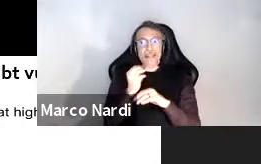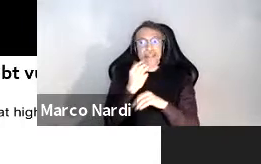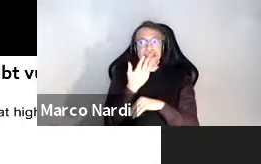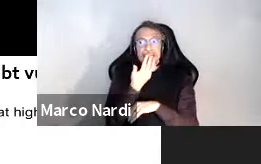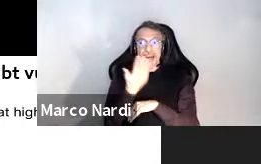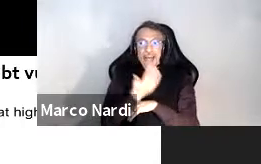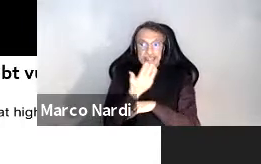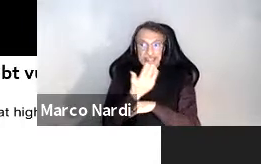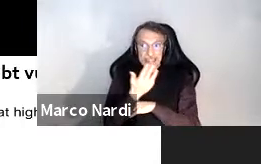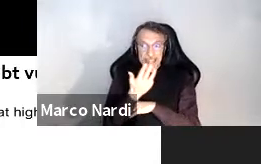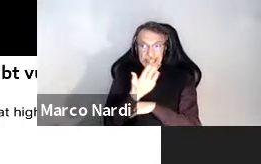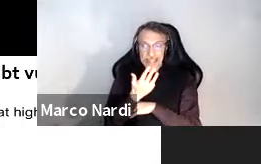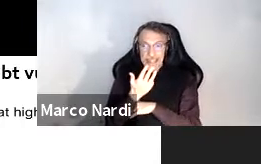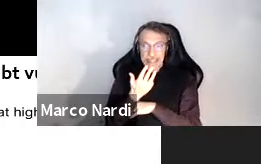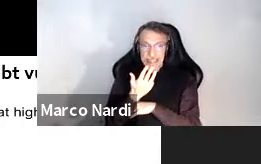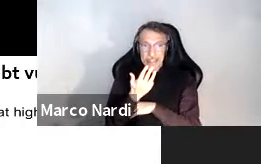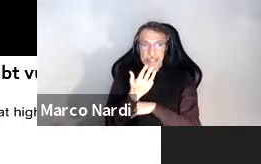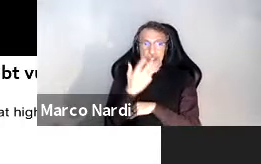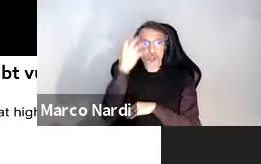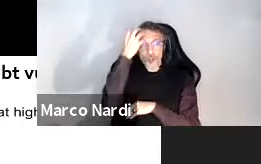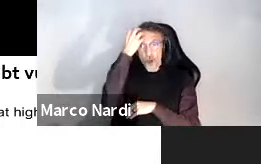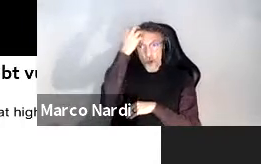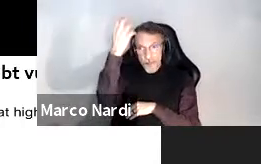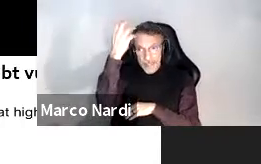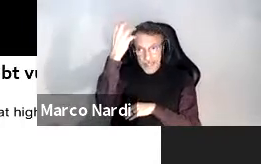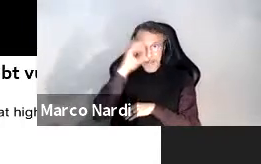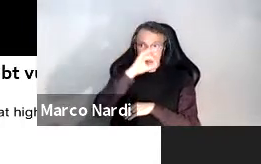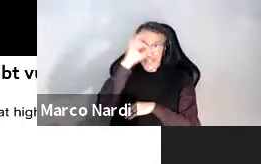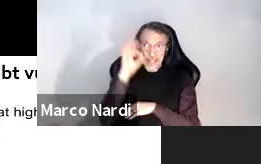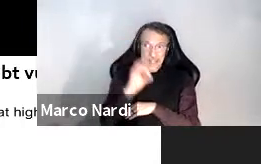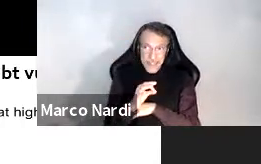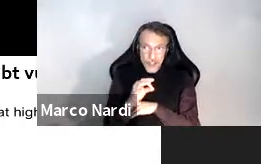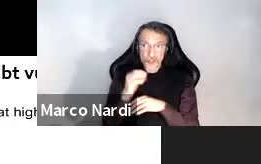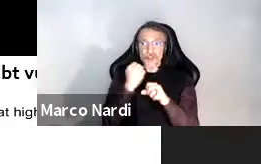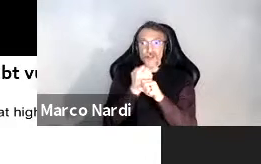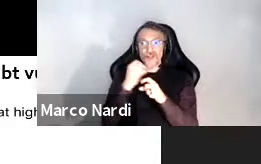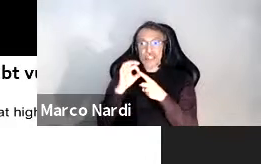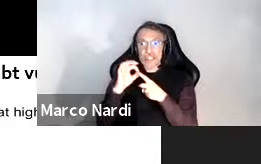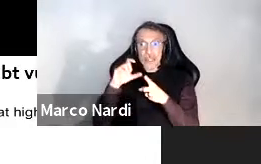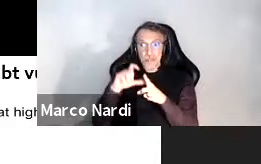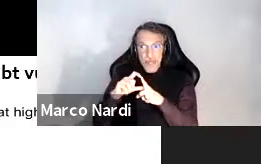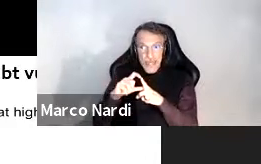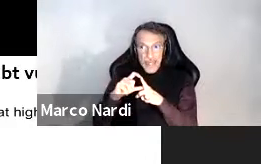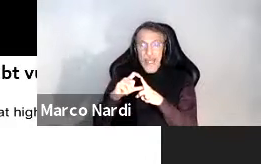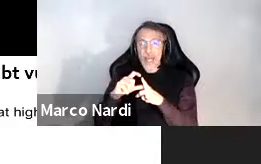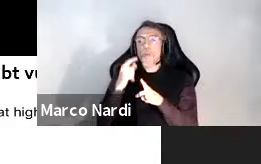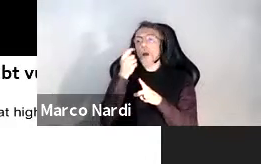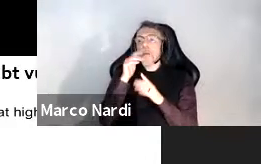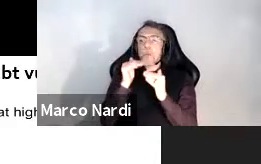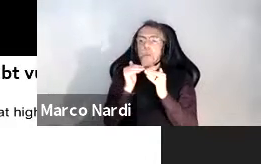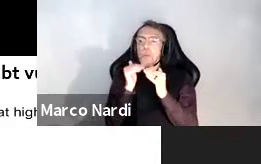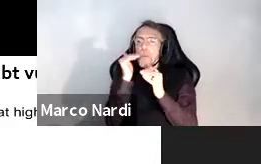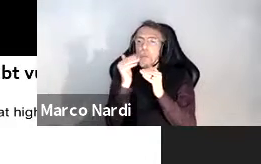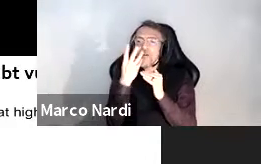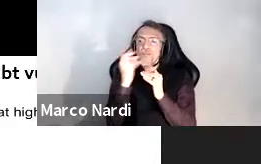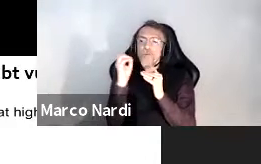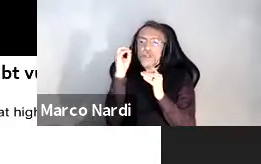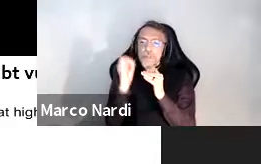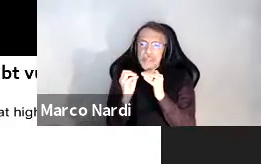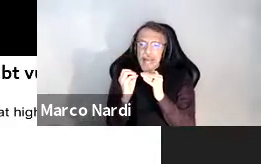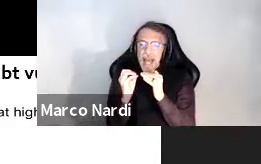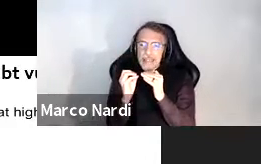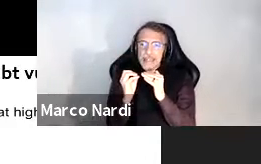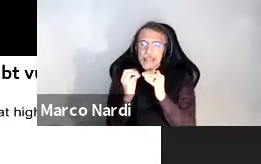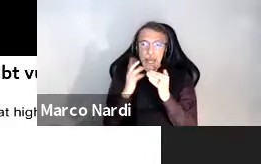2019, the government debt percentage of government debt to GDP was about a little bit above 40%, but it